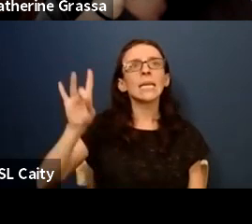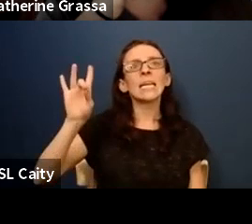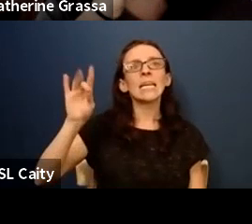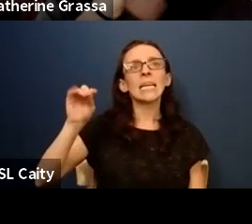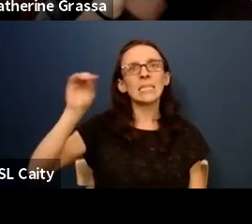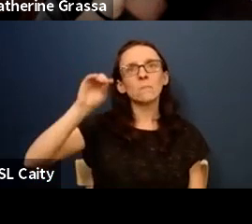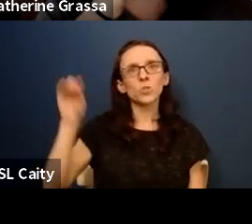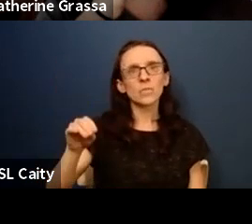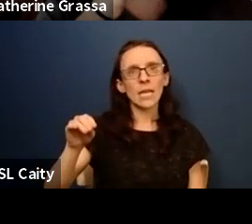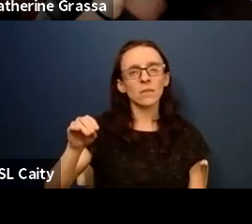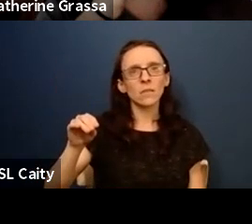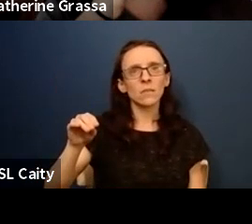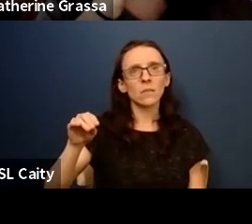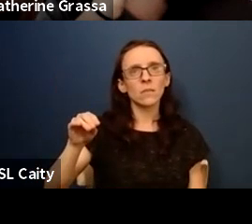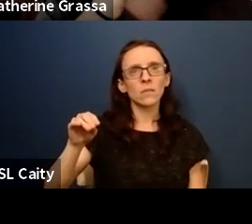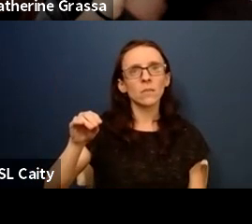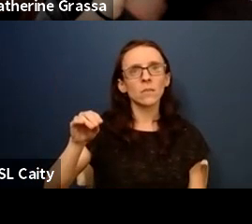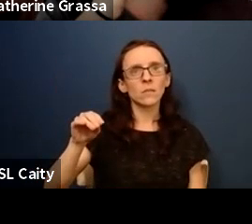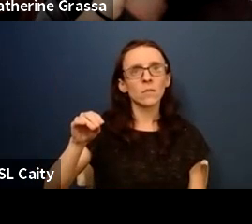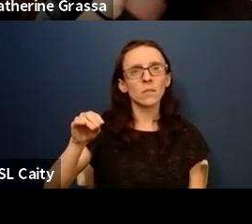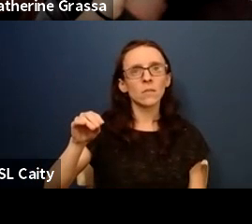80% allocated